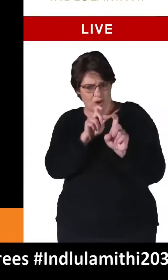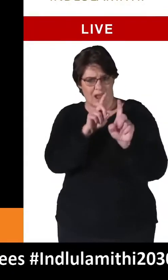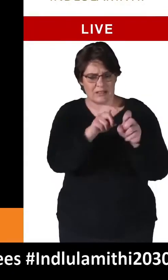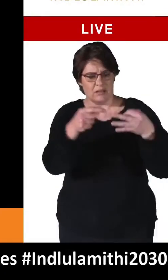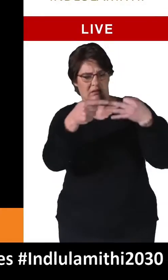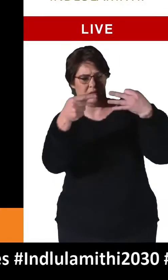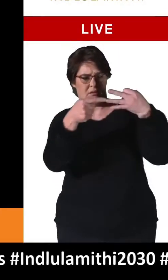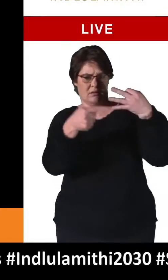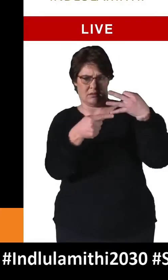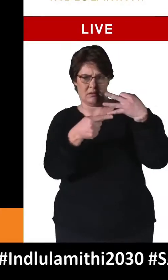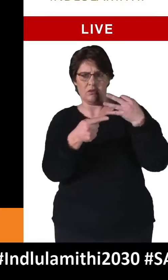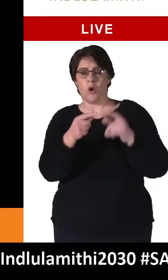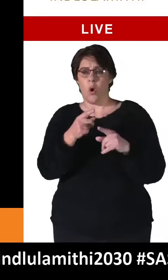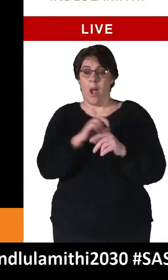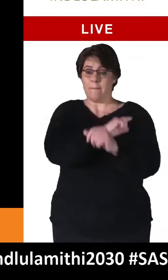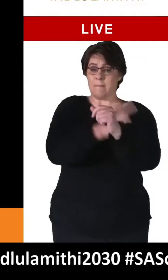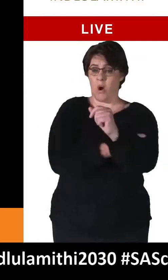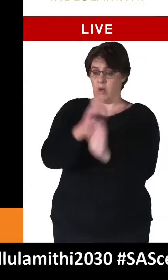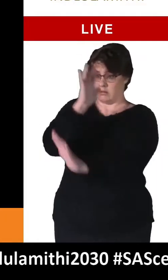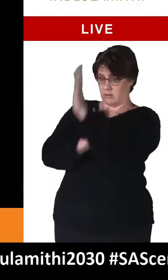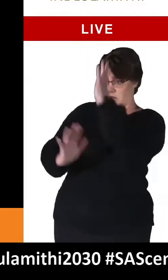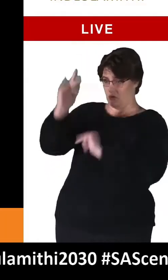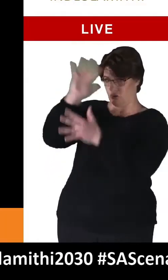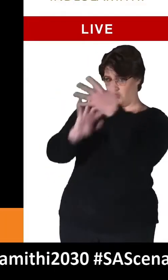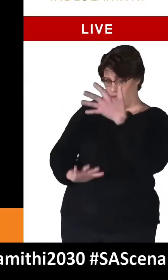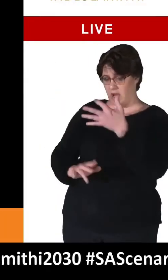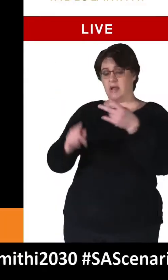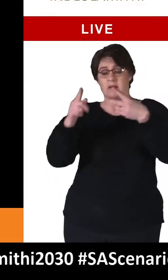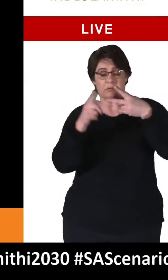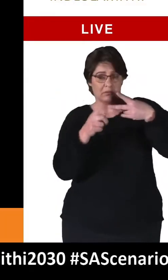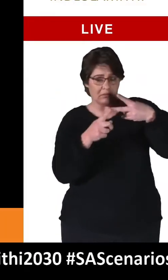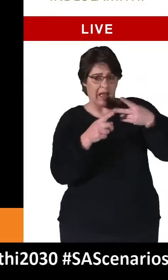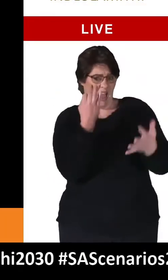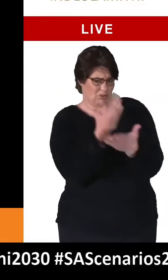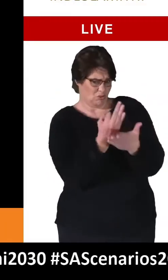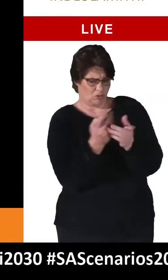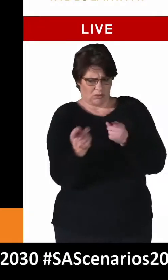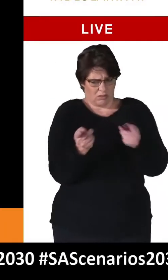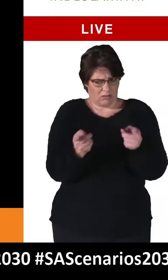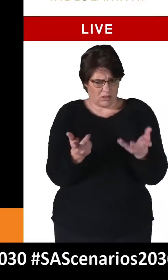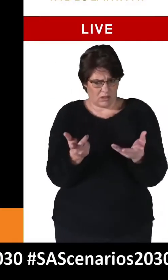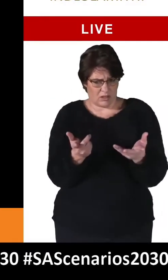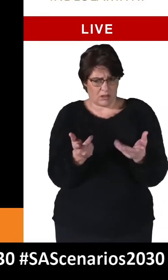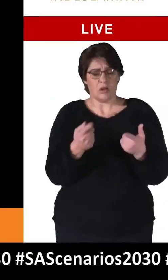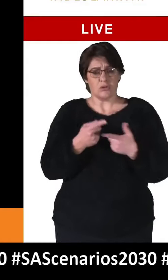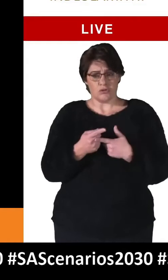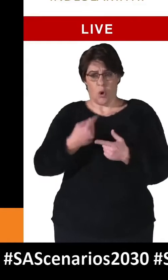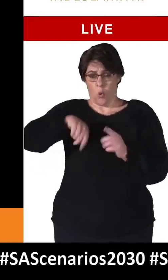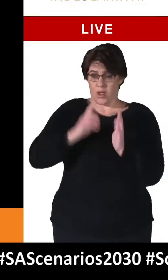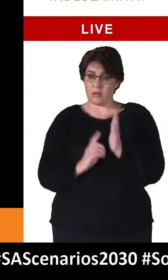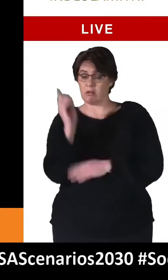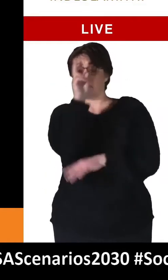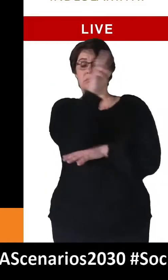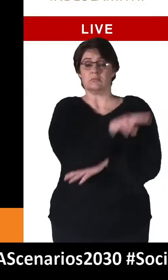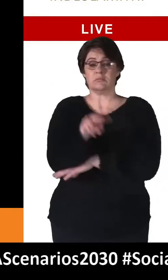both the power of the storytelling and the factual basis. So our annual Indlulamithi tracking process